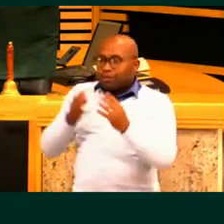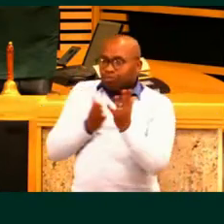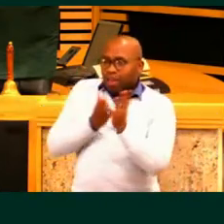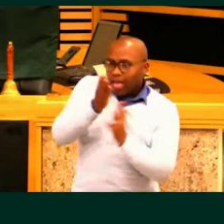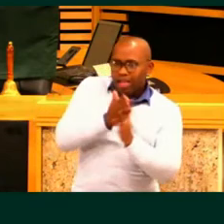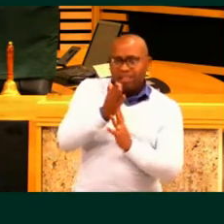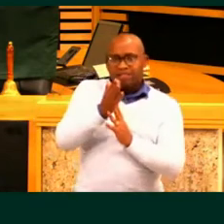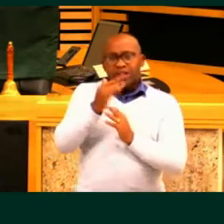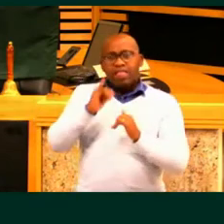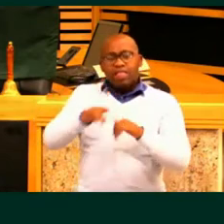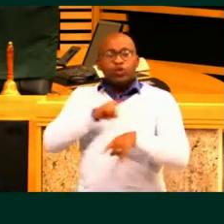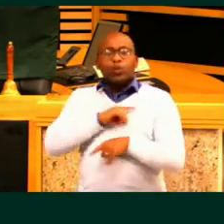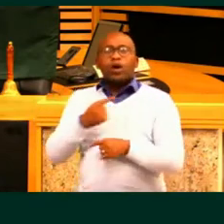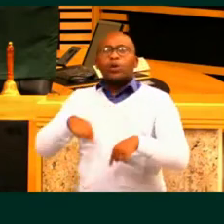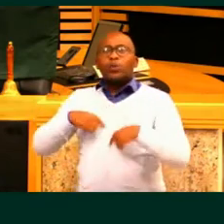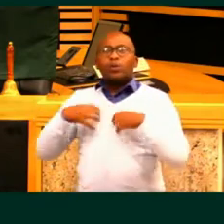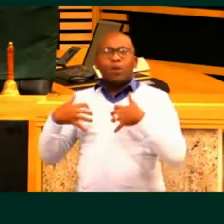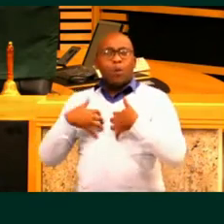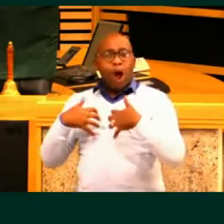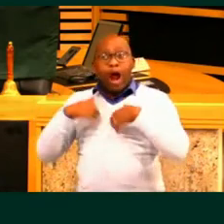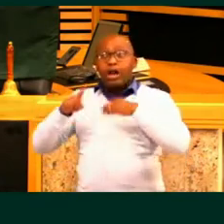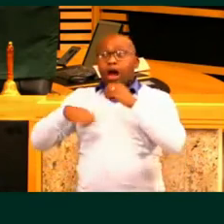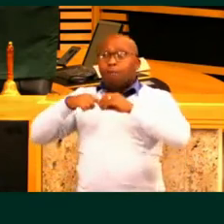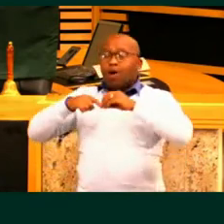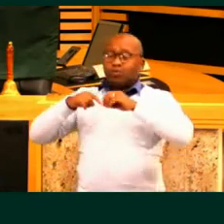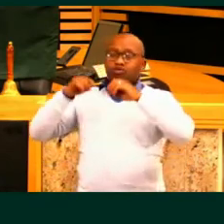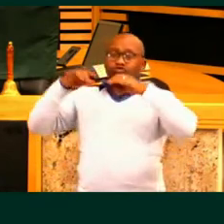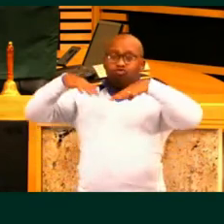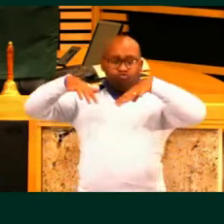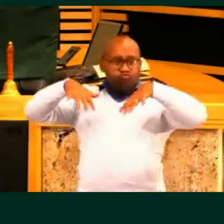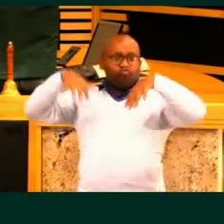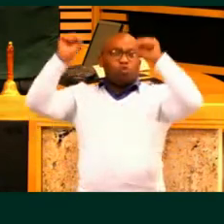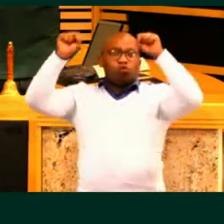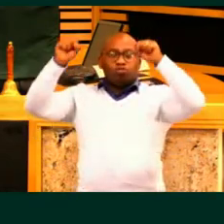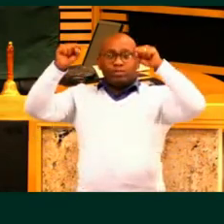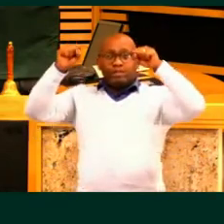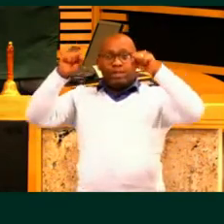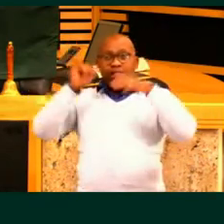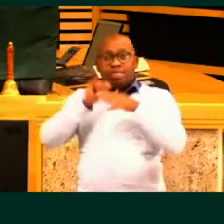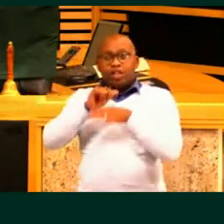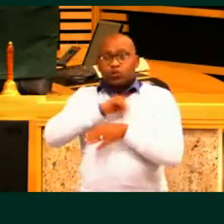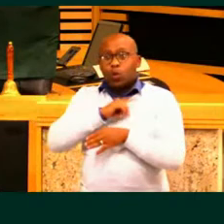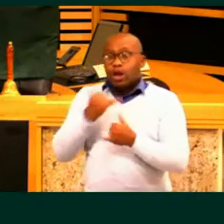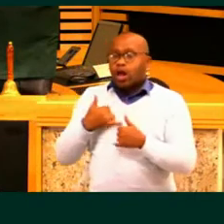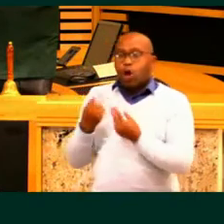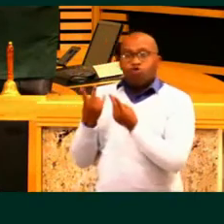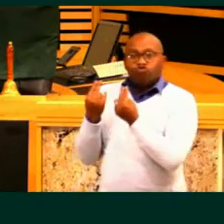continuing hence ANC L government with